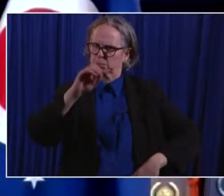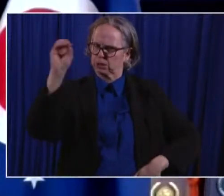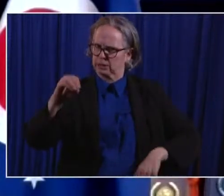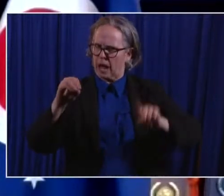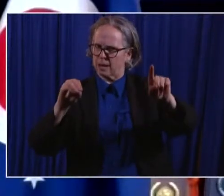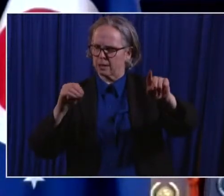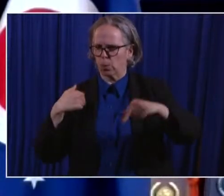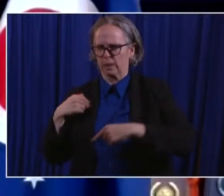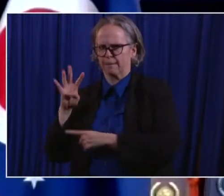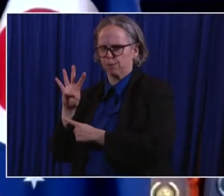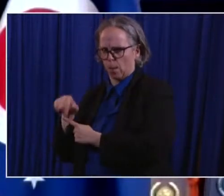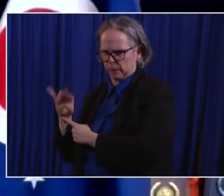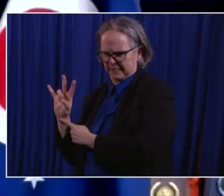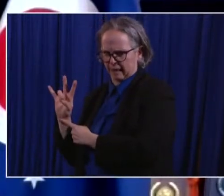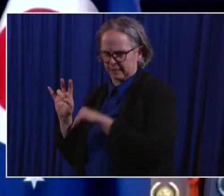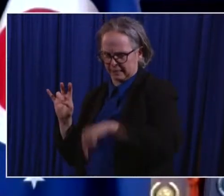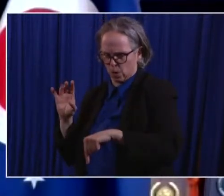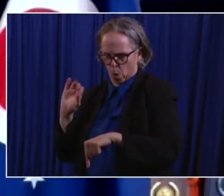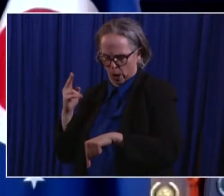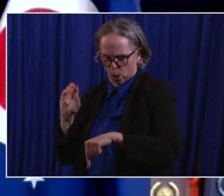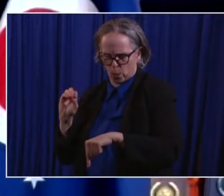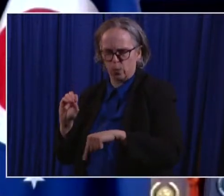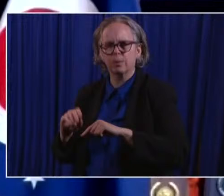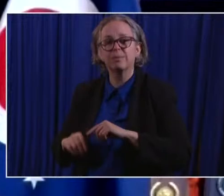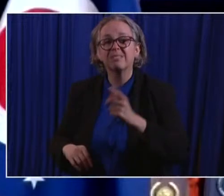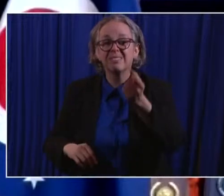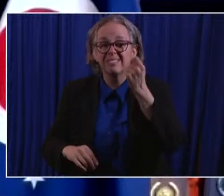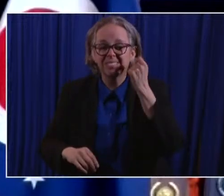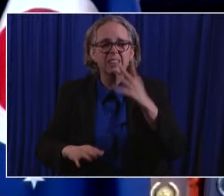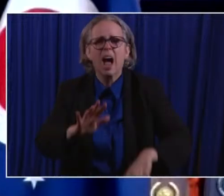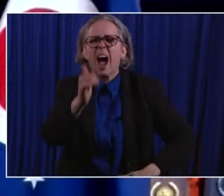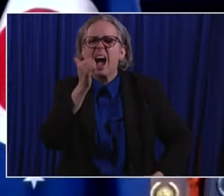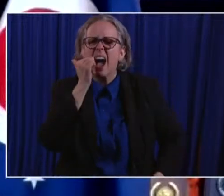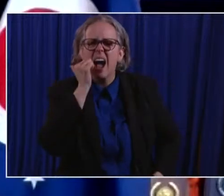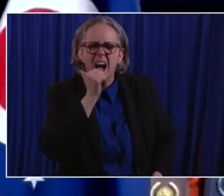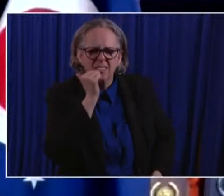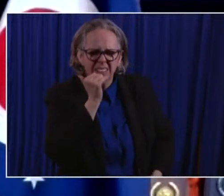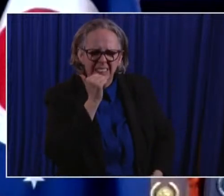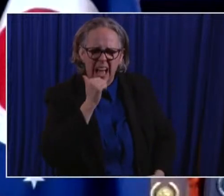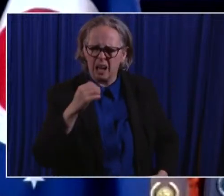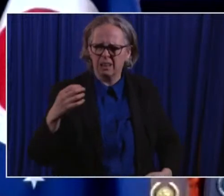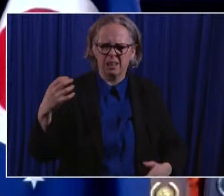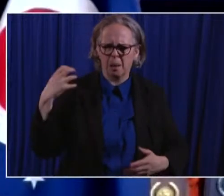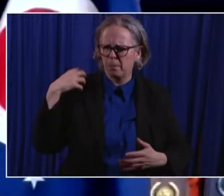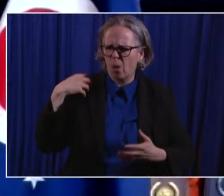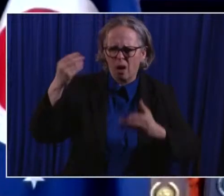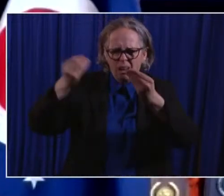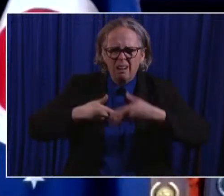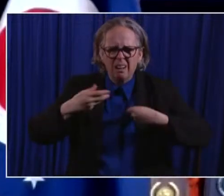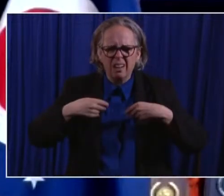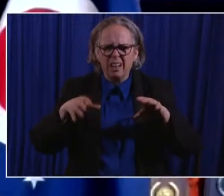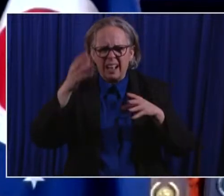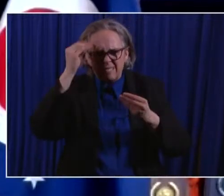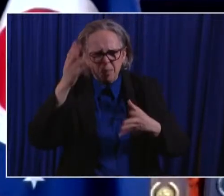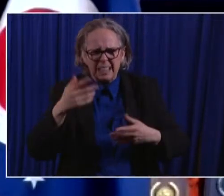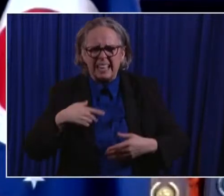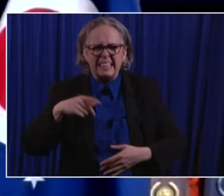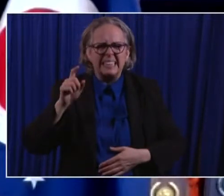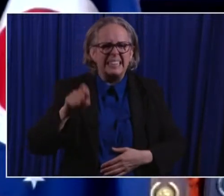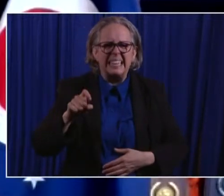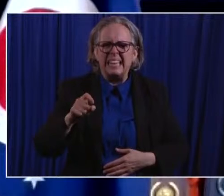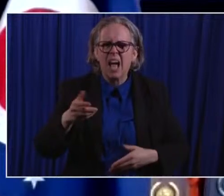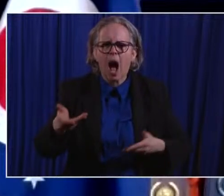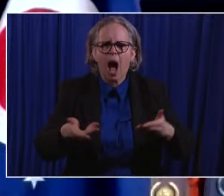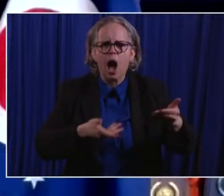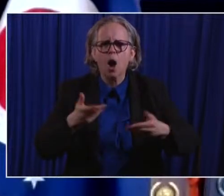single day, employers are having a difficult time finding to hiring new people or getting employees to come